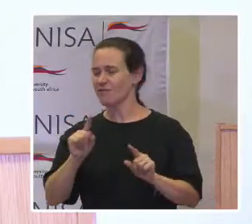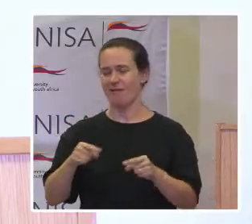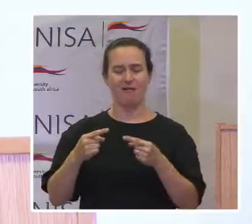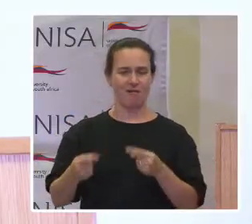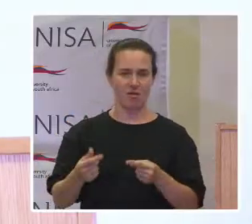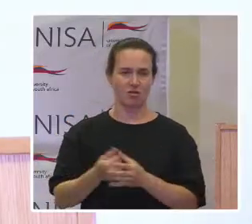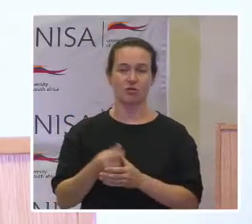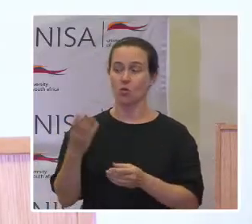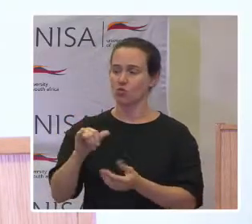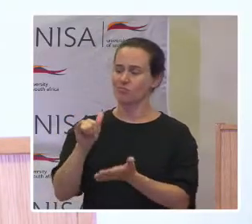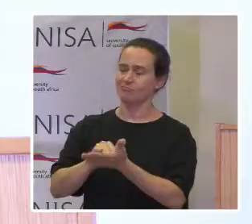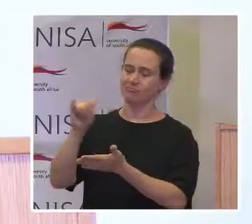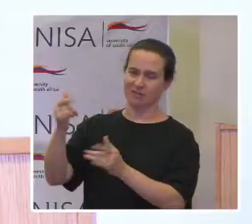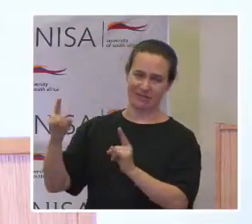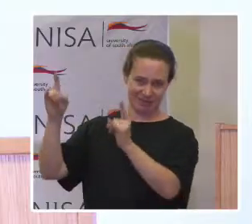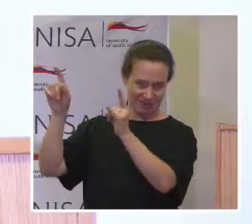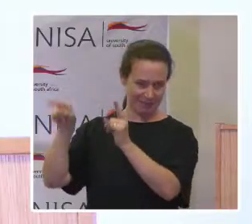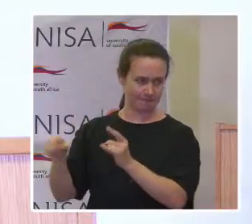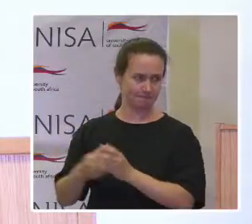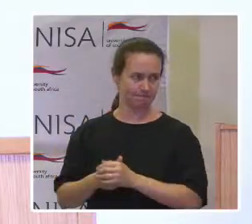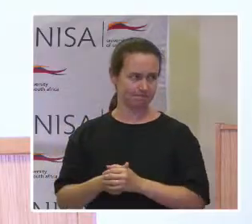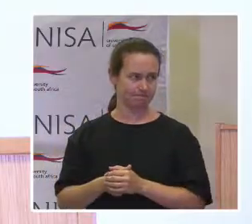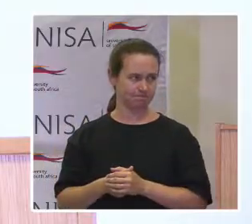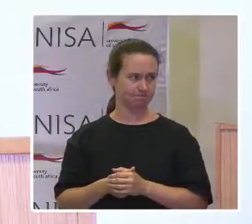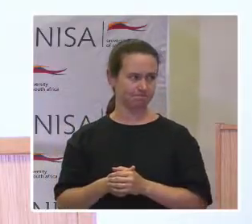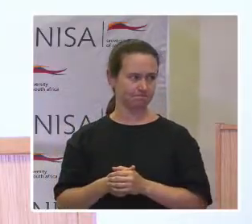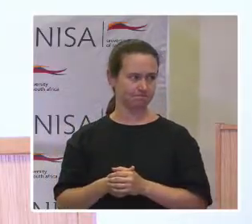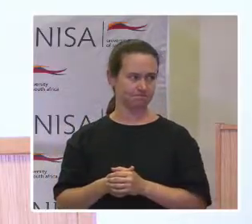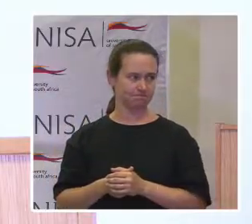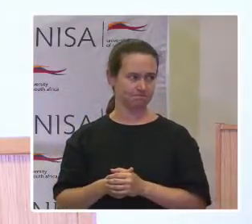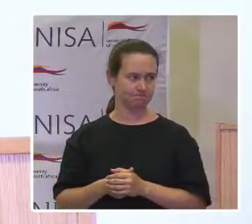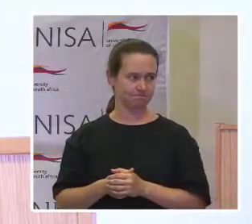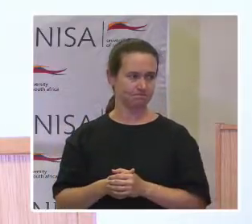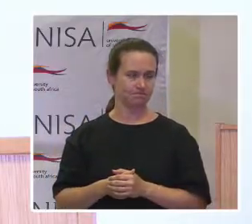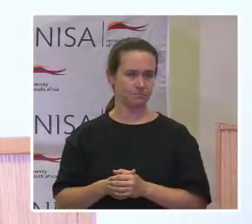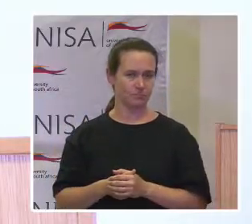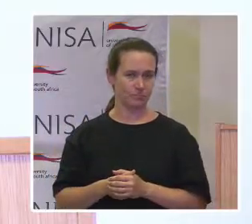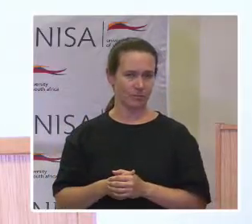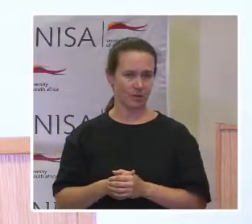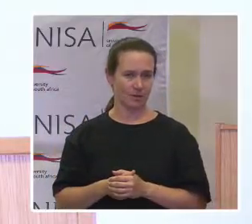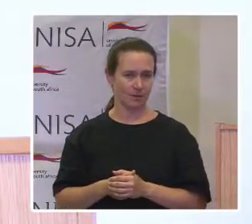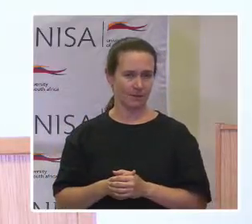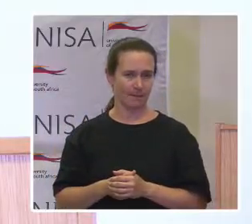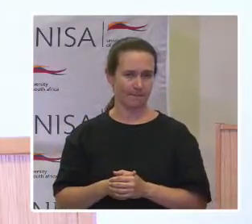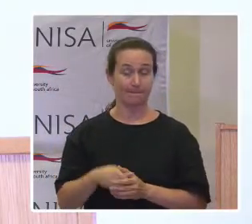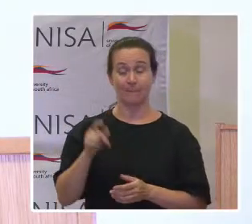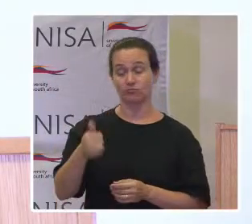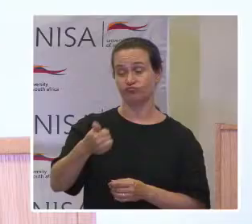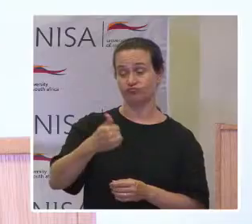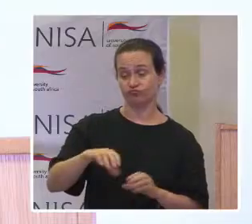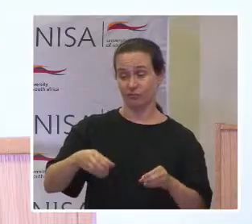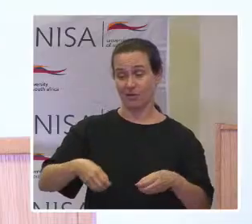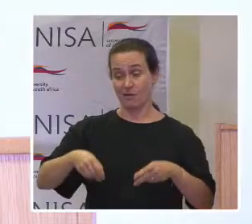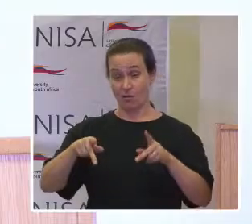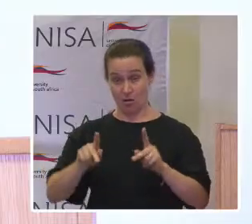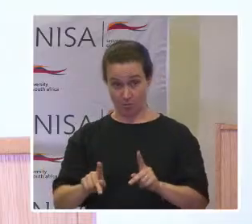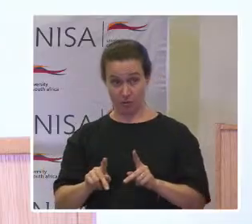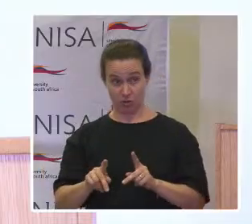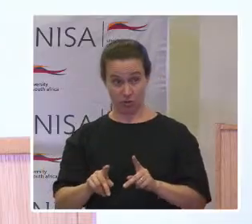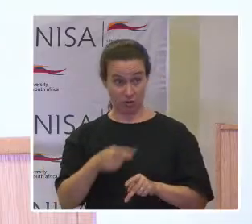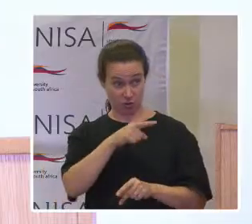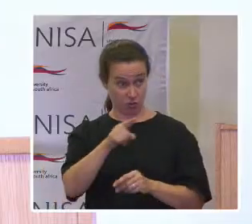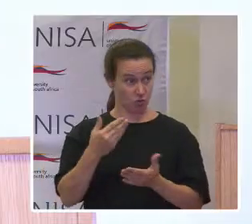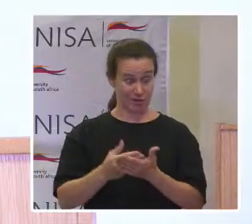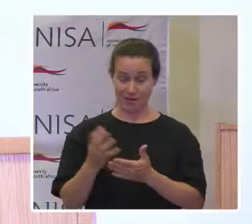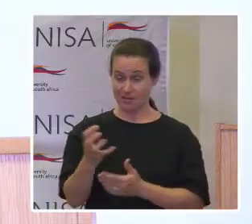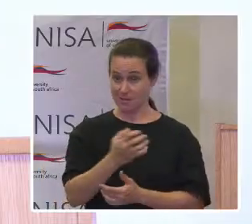the Aerotropolis. So those are the things that we need to look at. Another opportunity that you as an entrepreneur